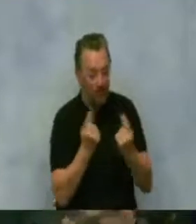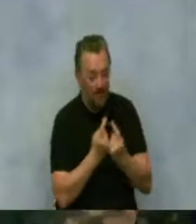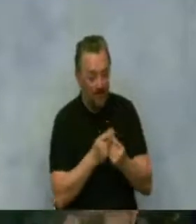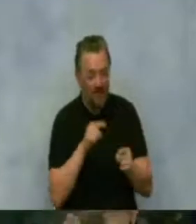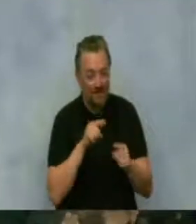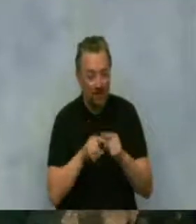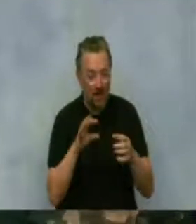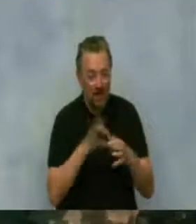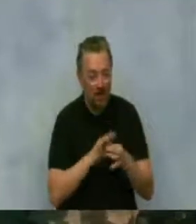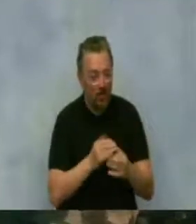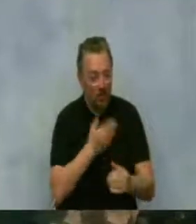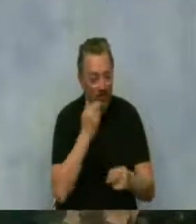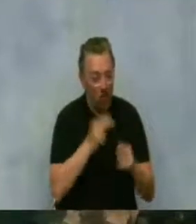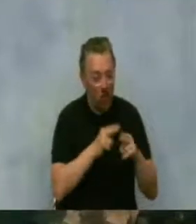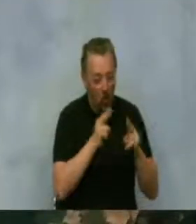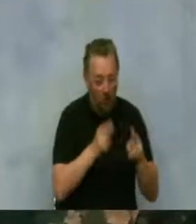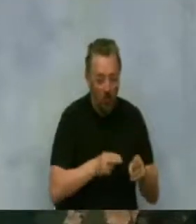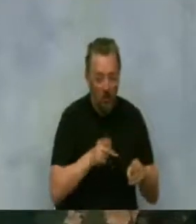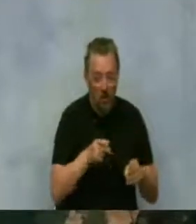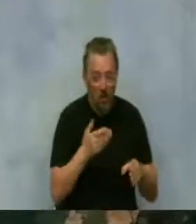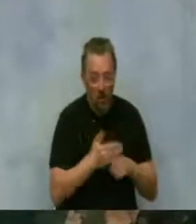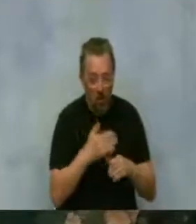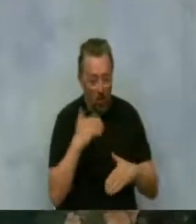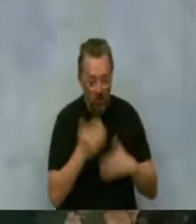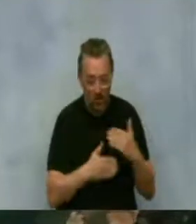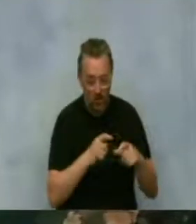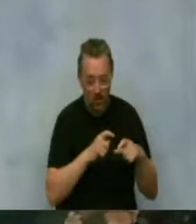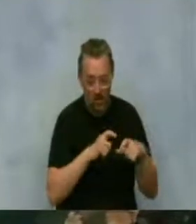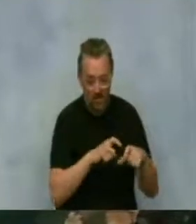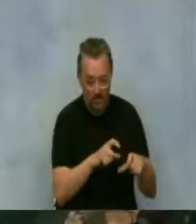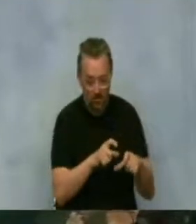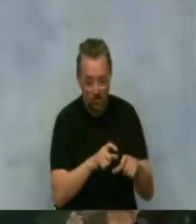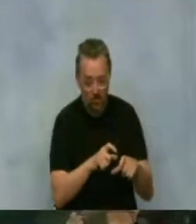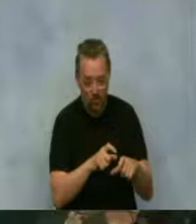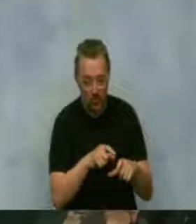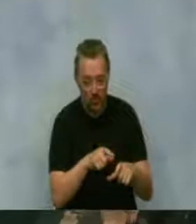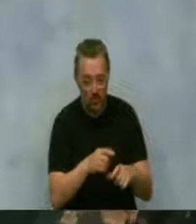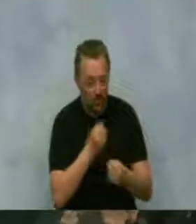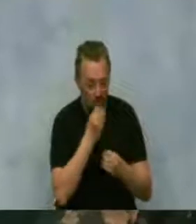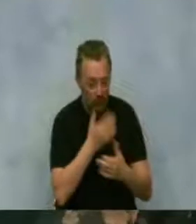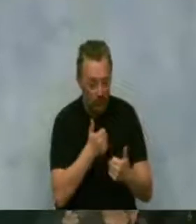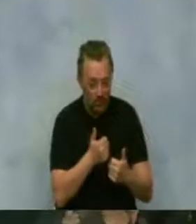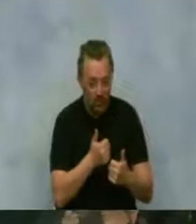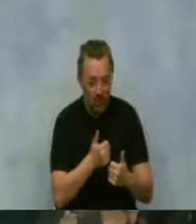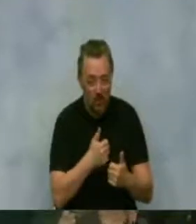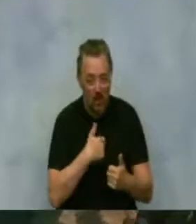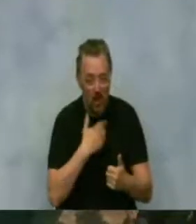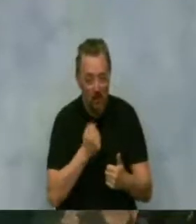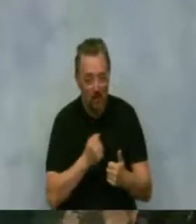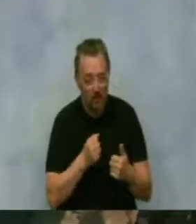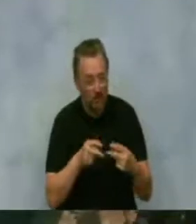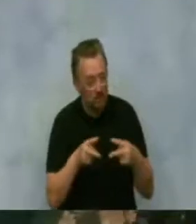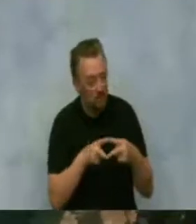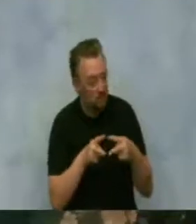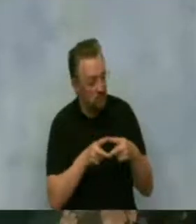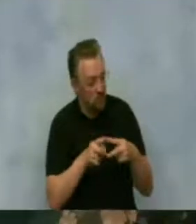homeless work, which is continuing, and you know it's fantastic. I've got a couple of questions. The heat and